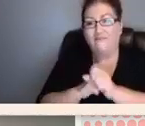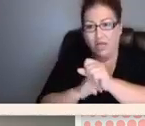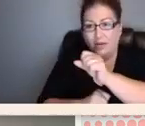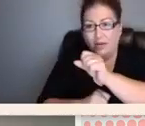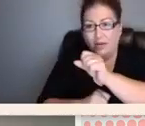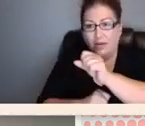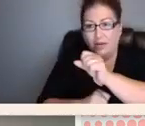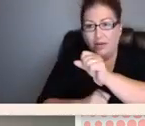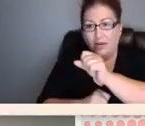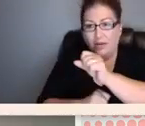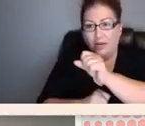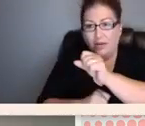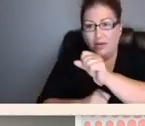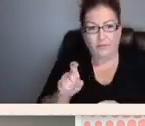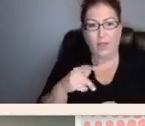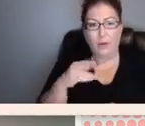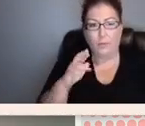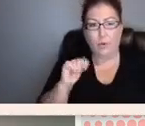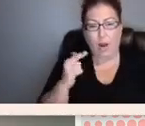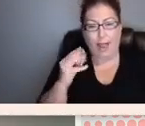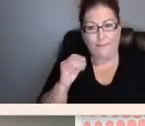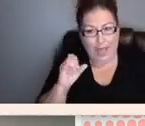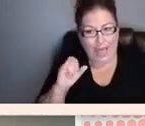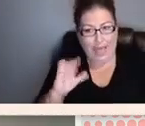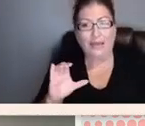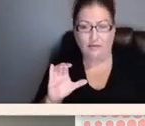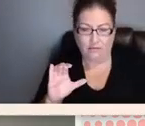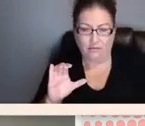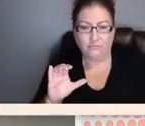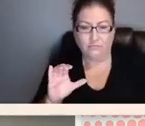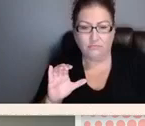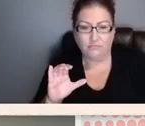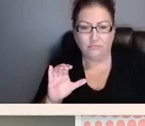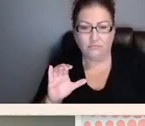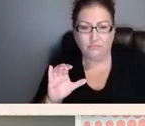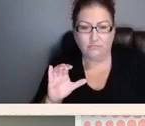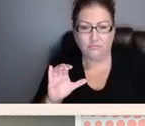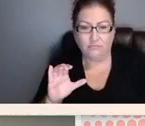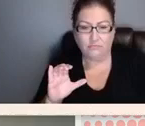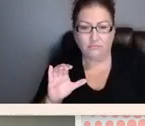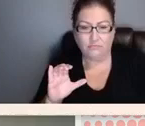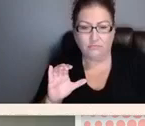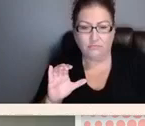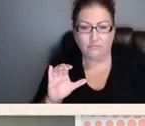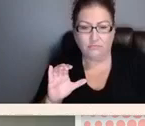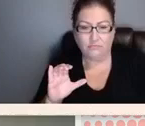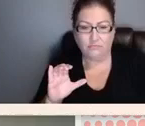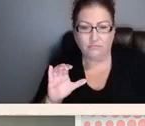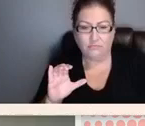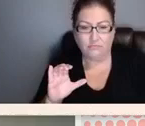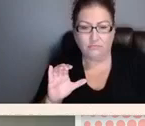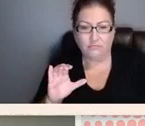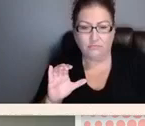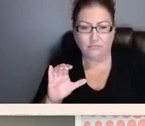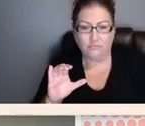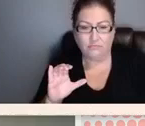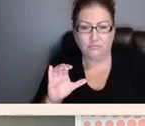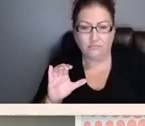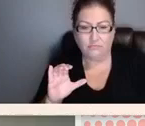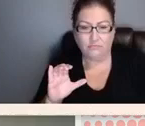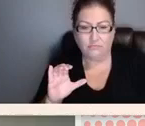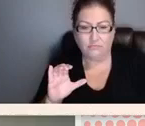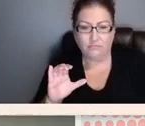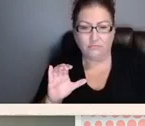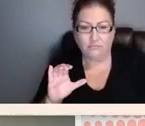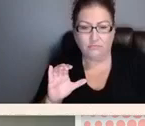pragmatic as well to get things done, to balance rights and legitimate concerns. Go back, please.